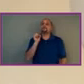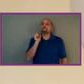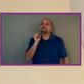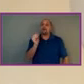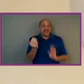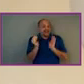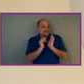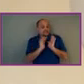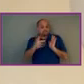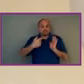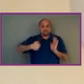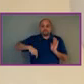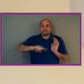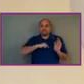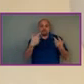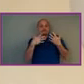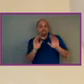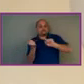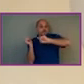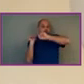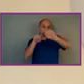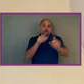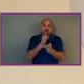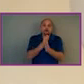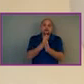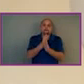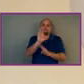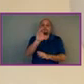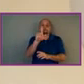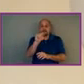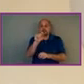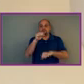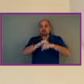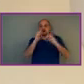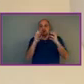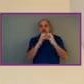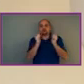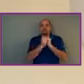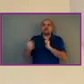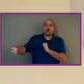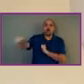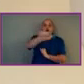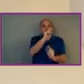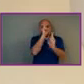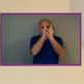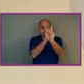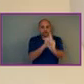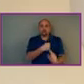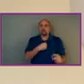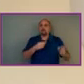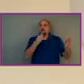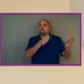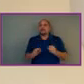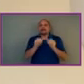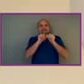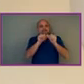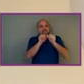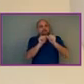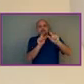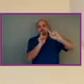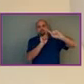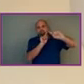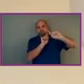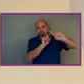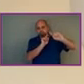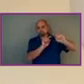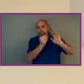again, we have visited the main belt asteroids with many other missions, and we are planning to continue that operation.